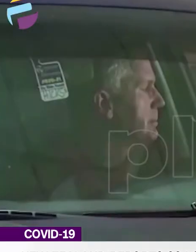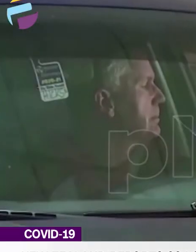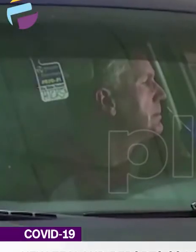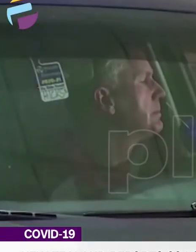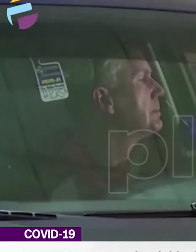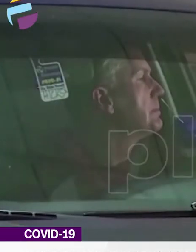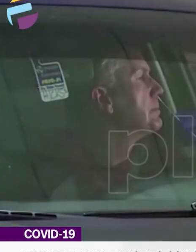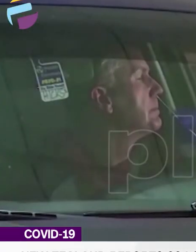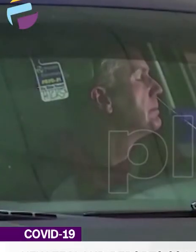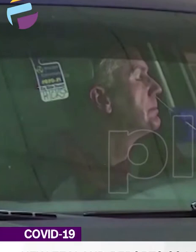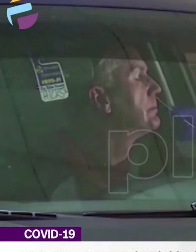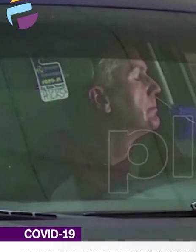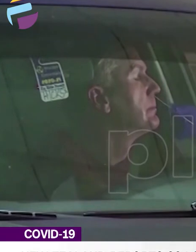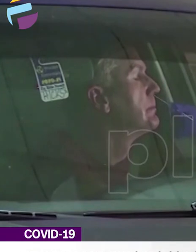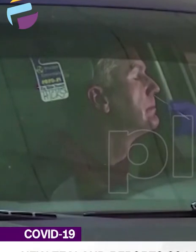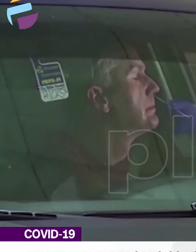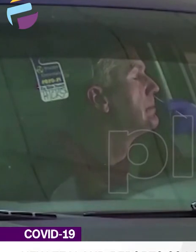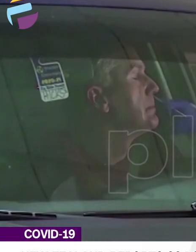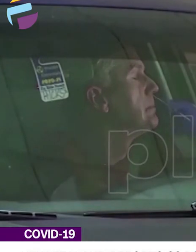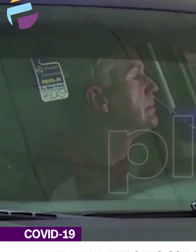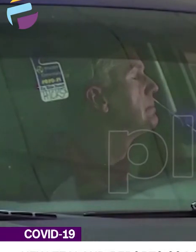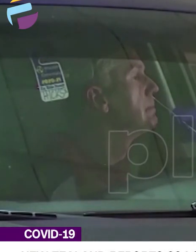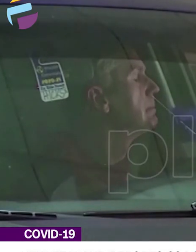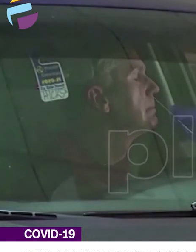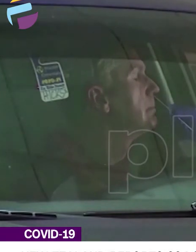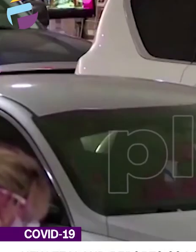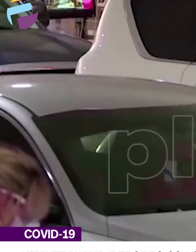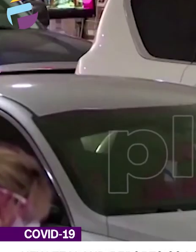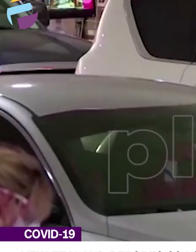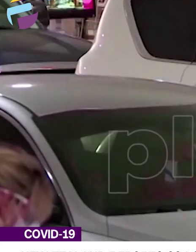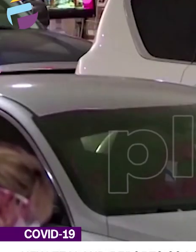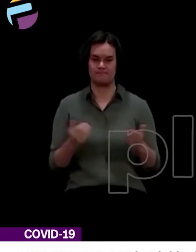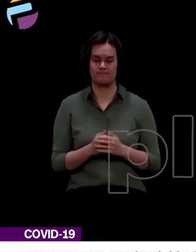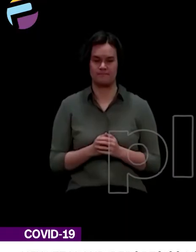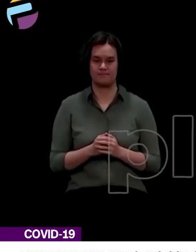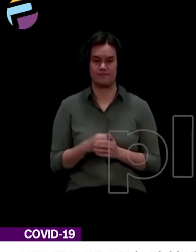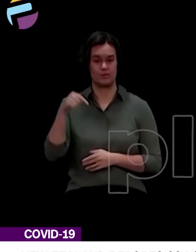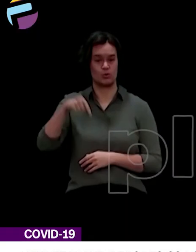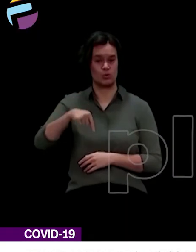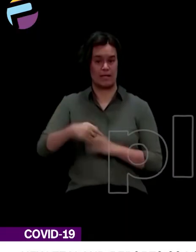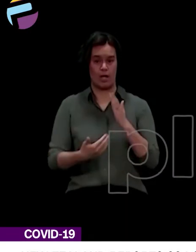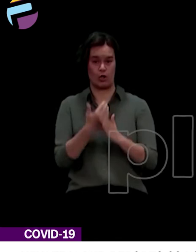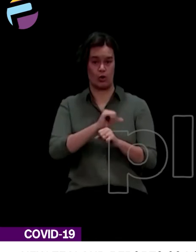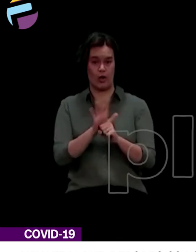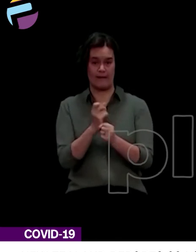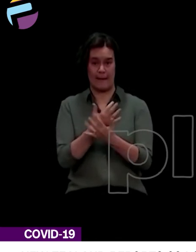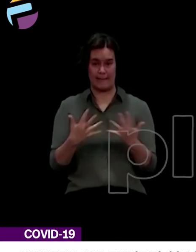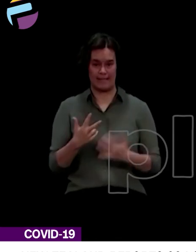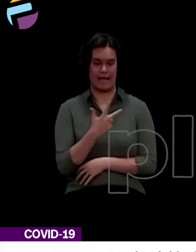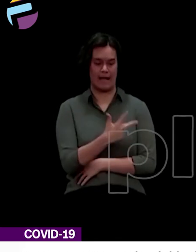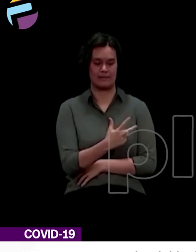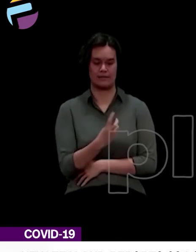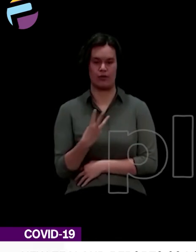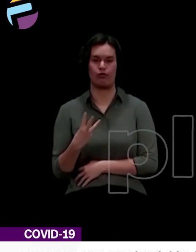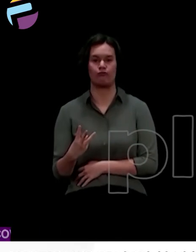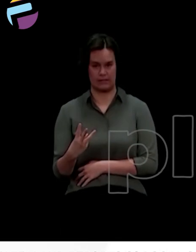virus-free and without curbs until the August outbreak. We're reporting 83 new community cases